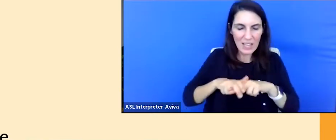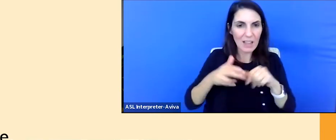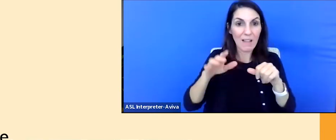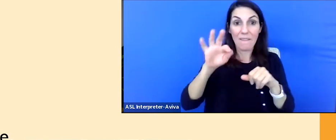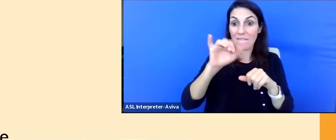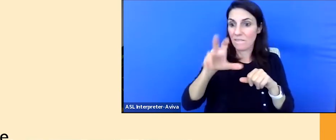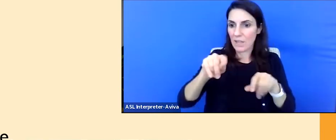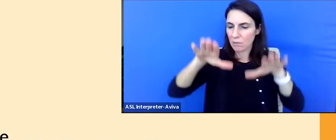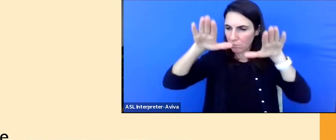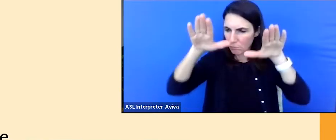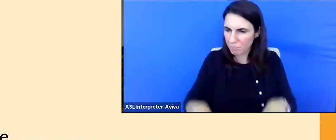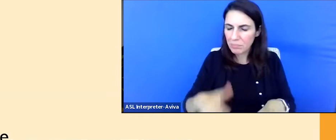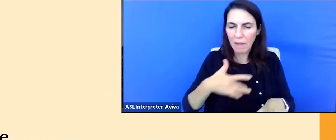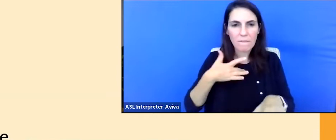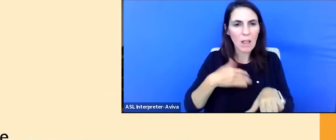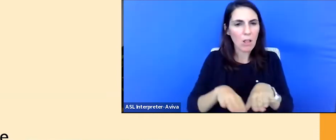on the ground.